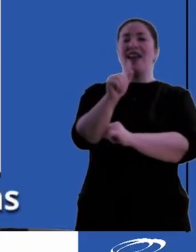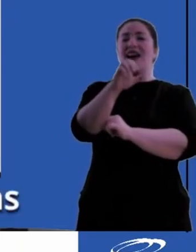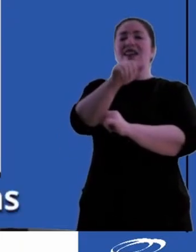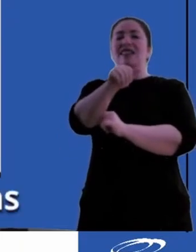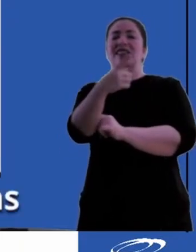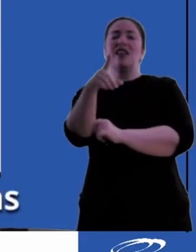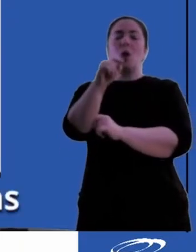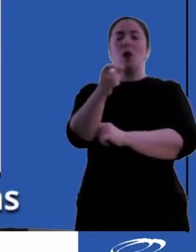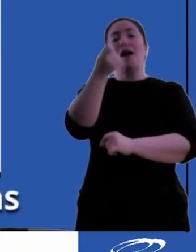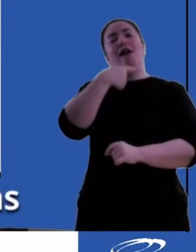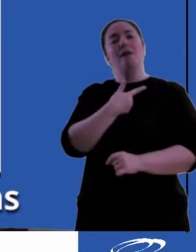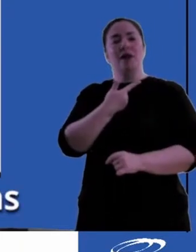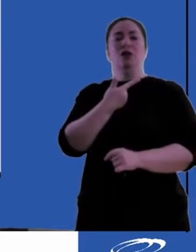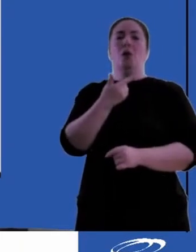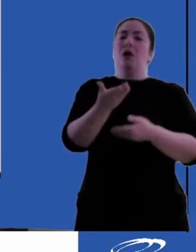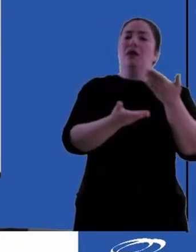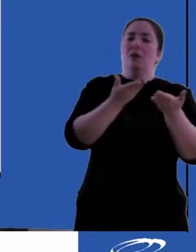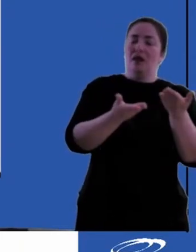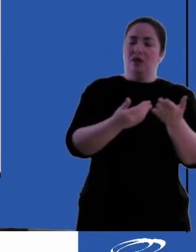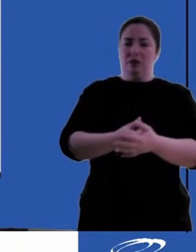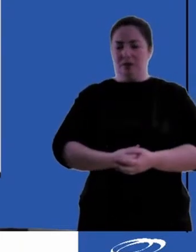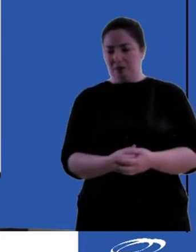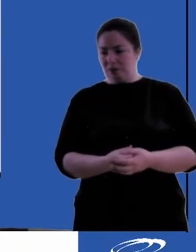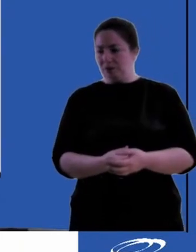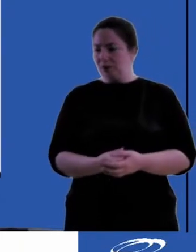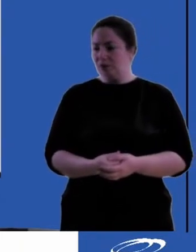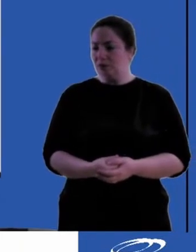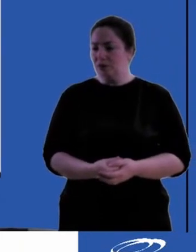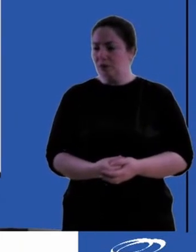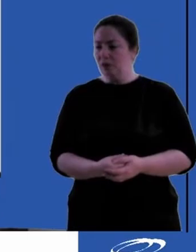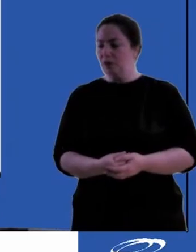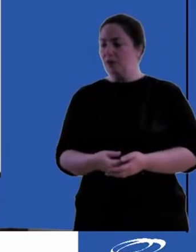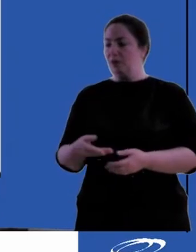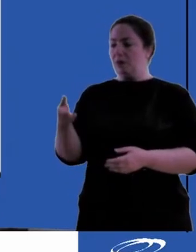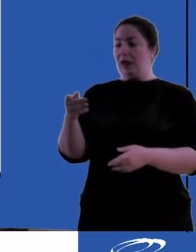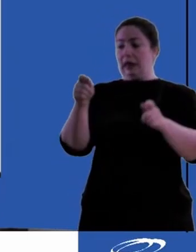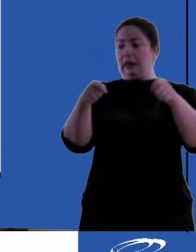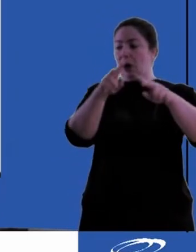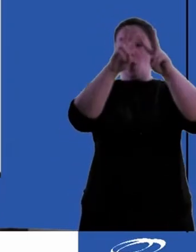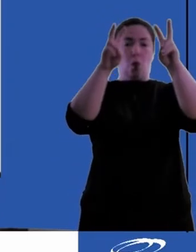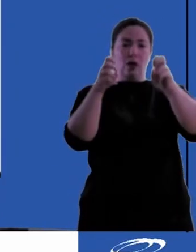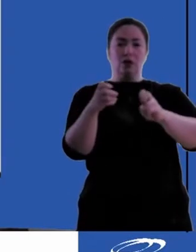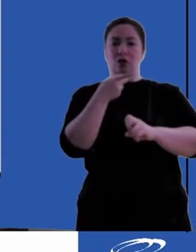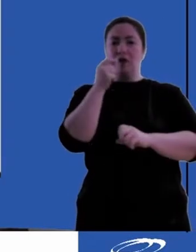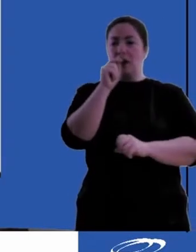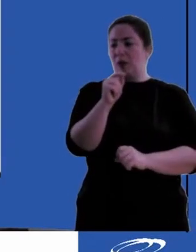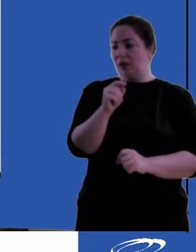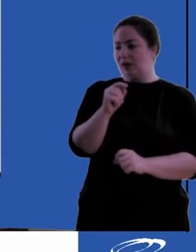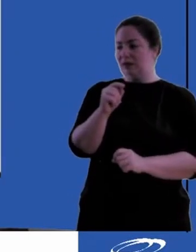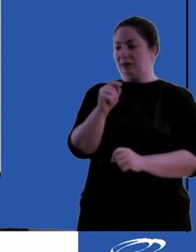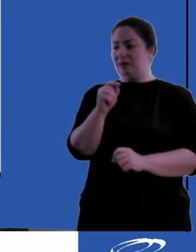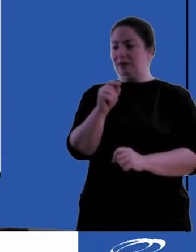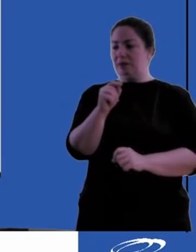are the big questions that I think about answering. And we can talk about, once you know the organism, you also need to know its susceptibility